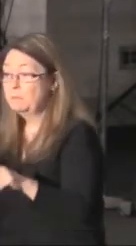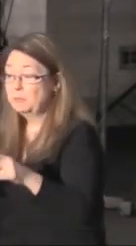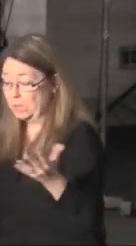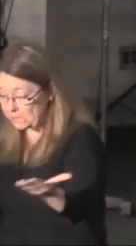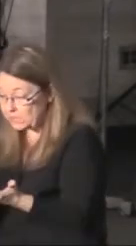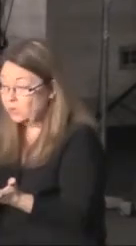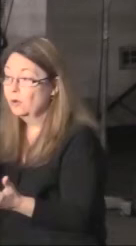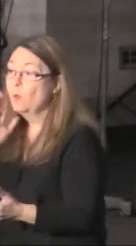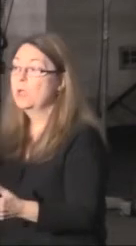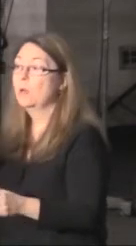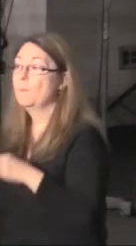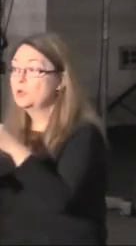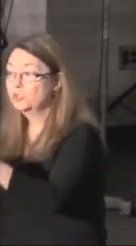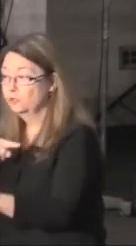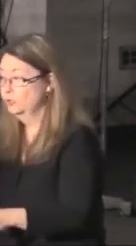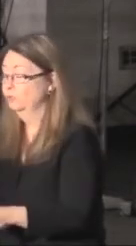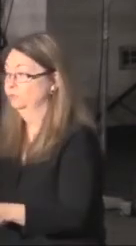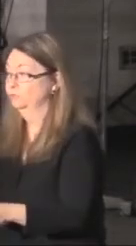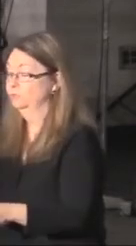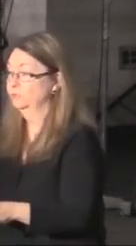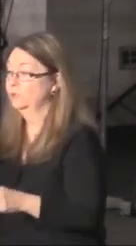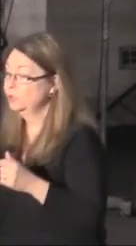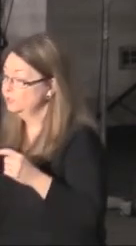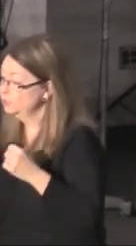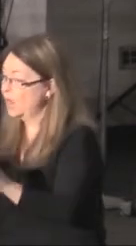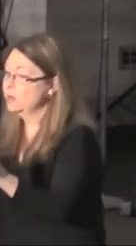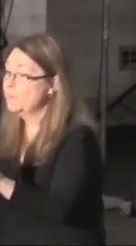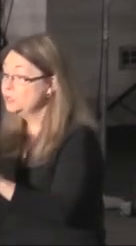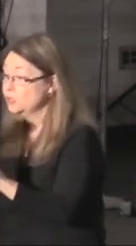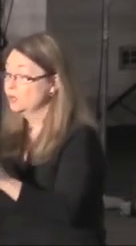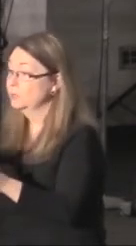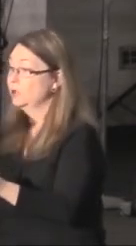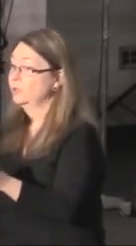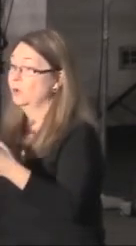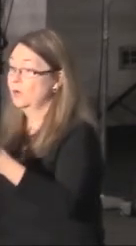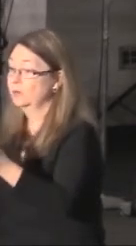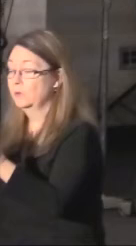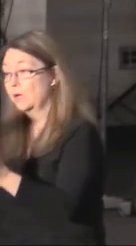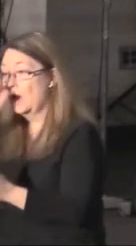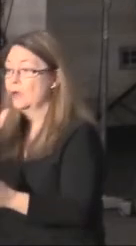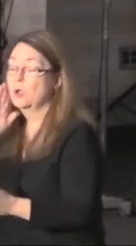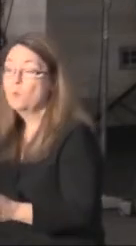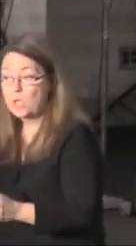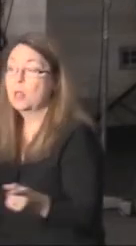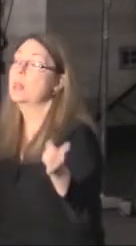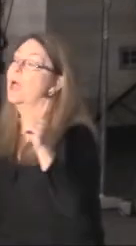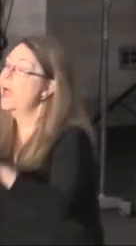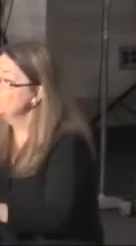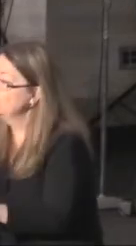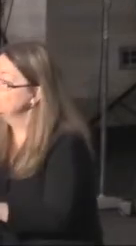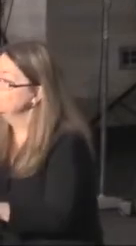very room will persecute you as you try to grow in maturity and a spiritual relationship with God. It will